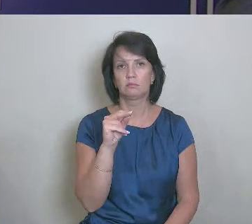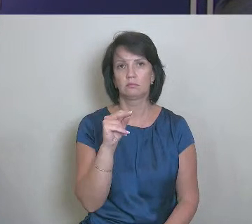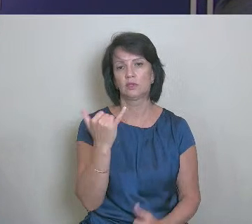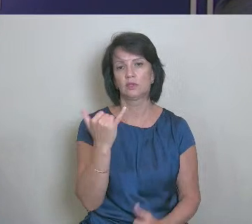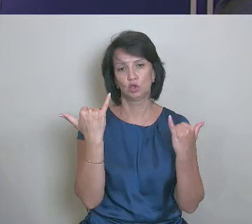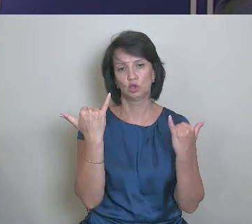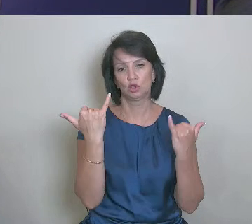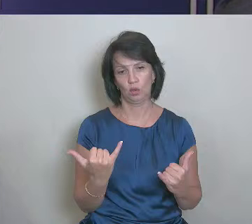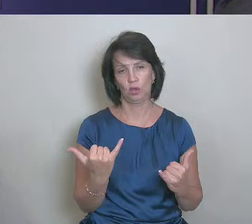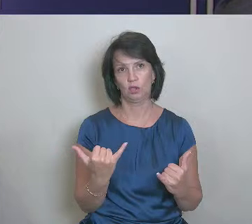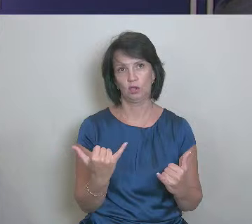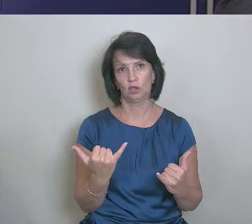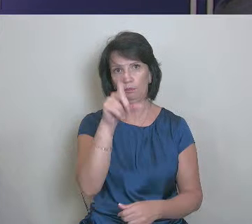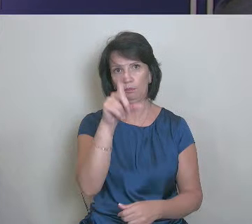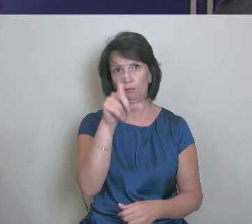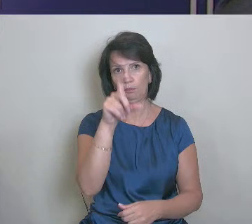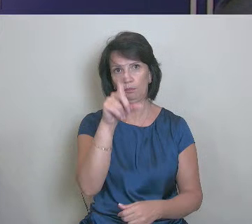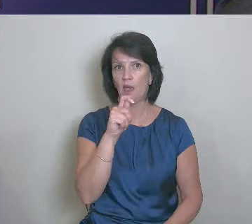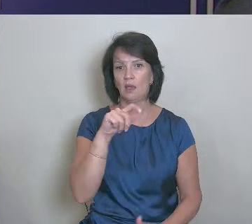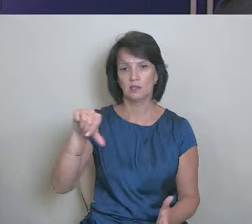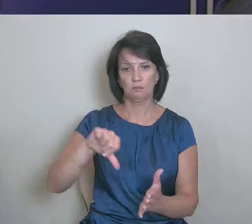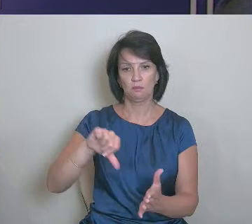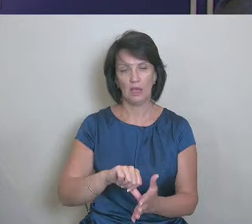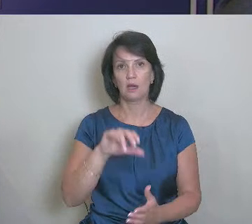the questions.